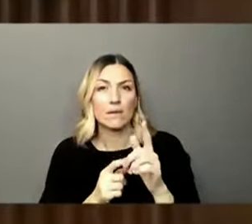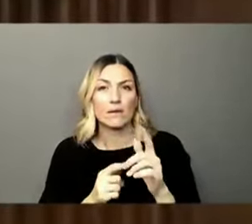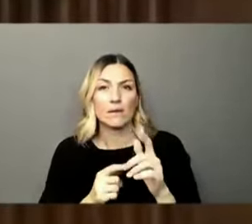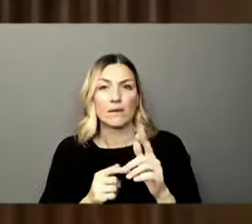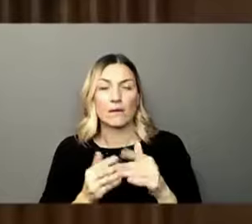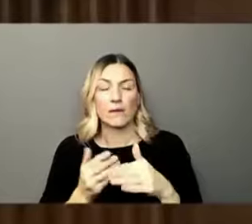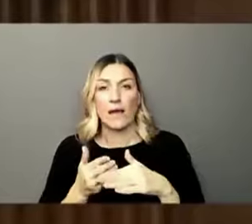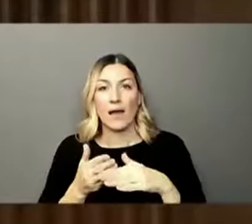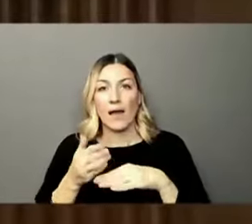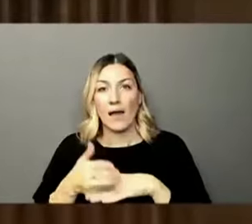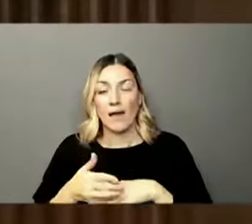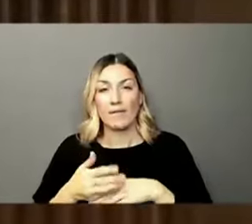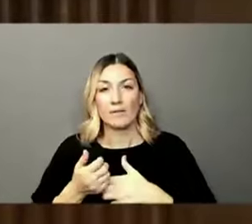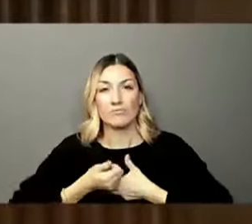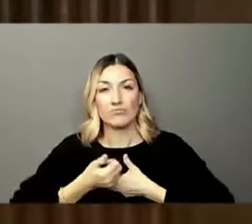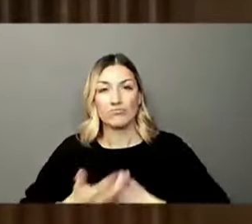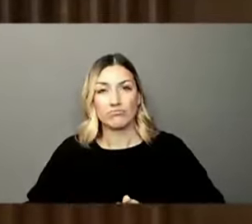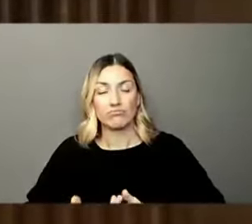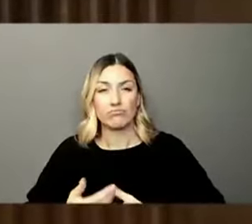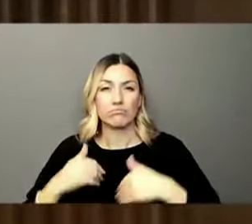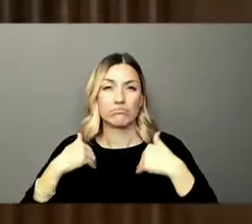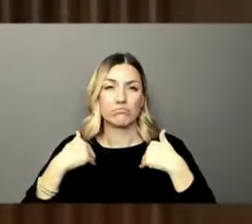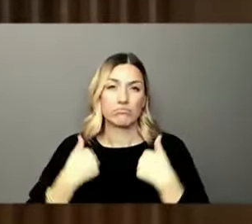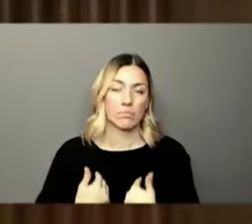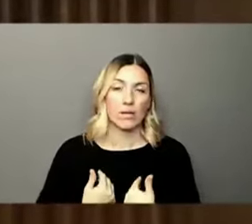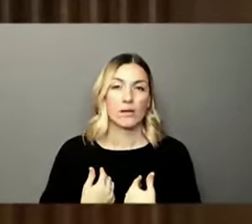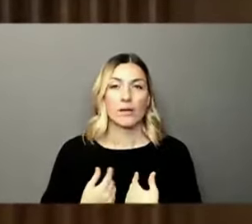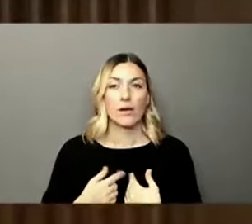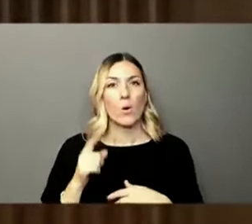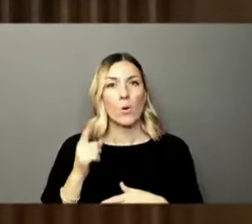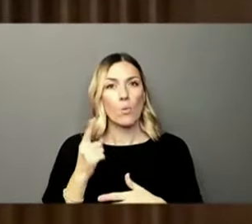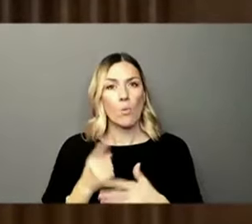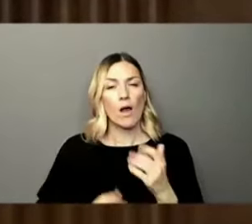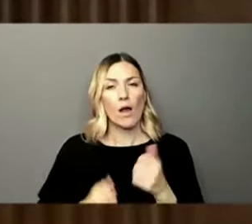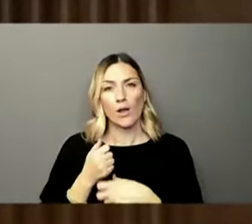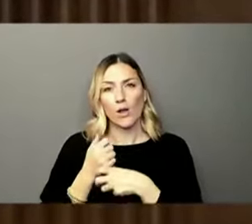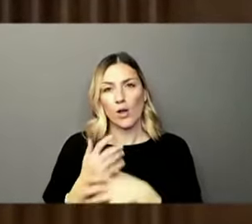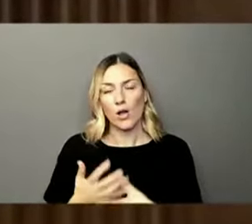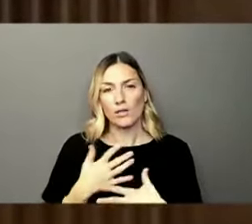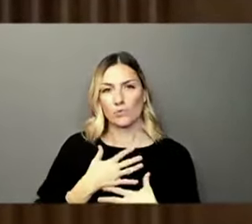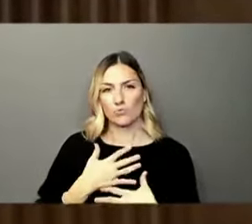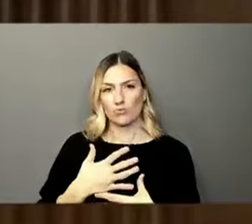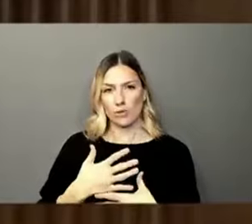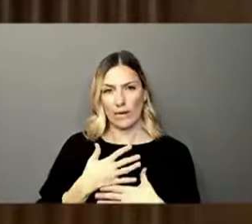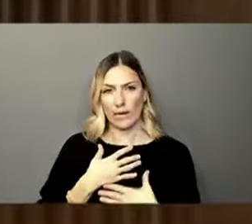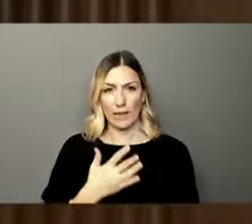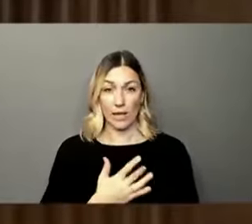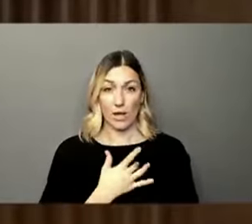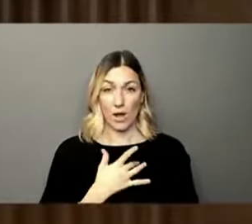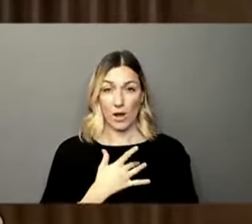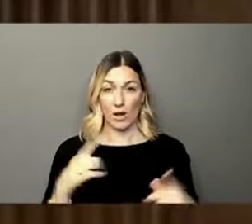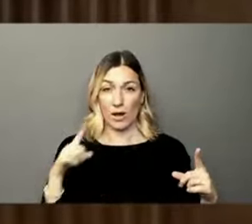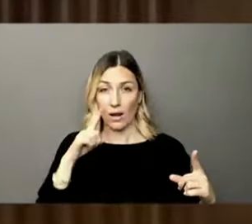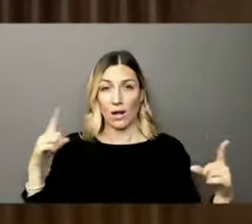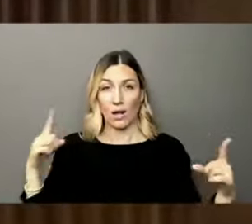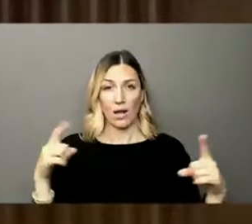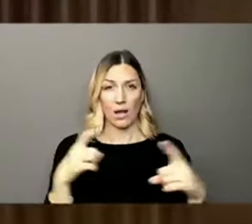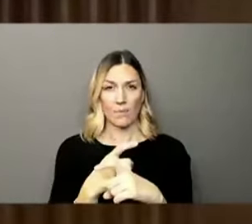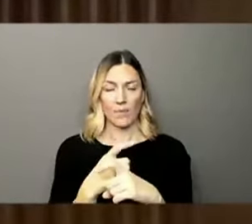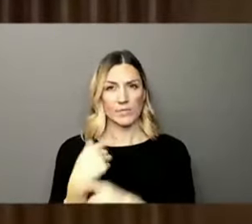malaise? What are the drivers for the respiratory and the cardiac complications? And then